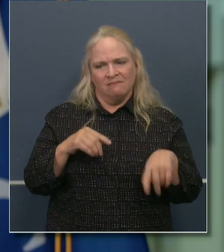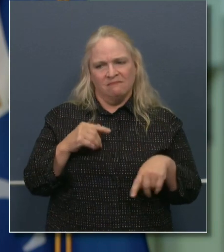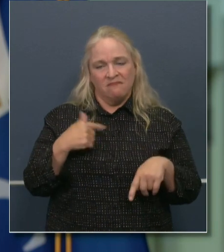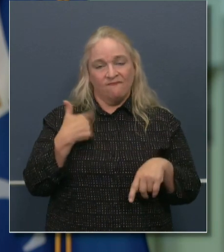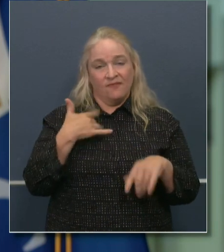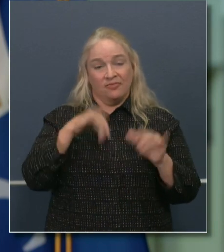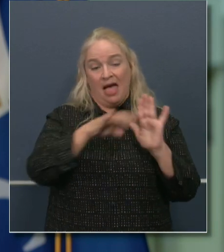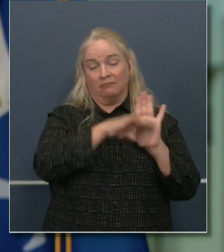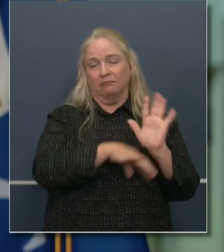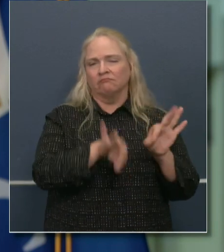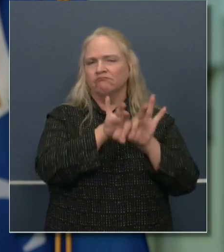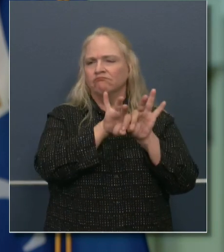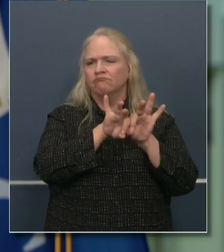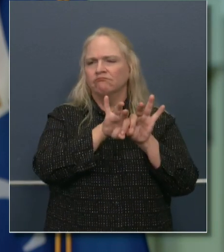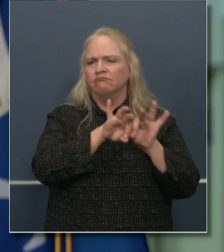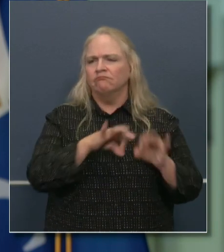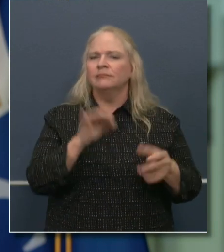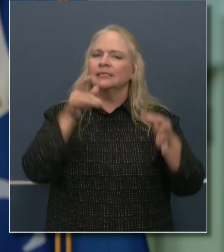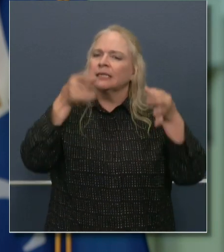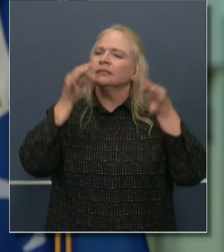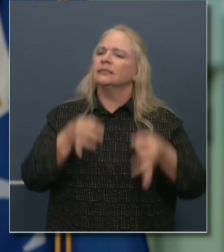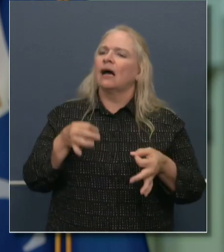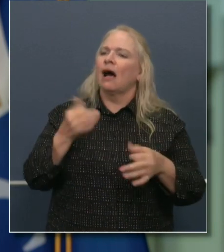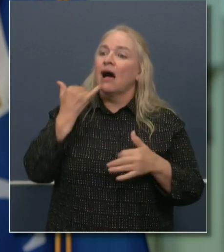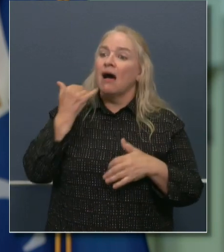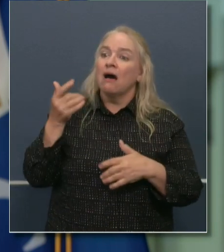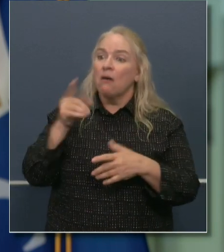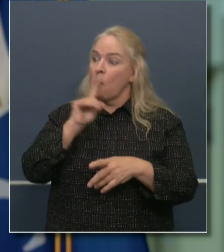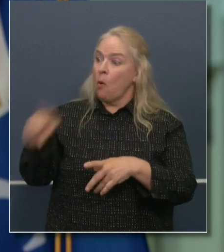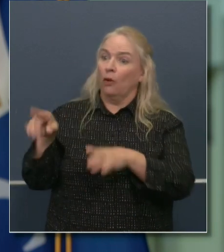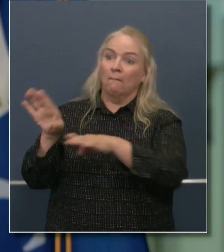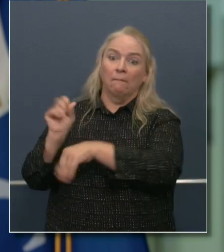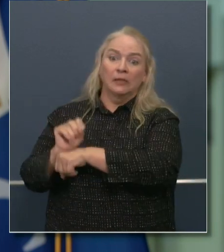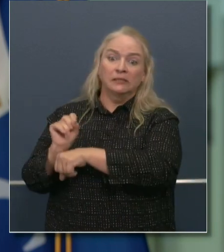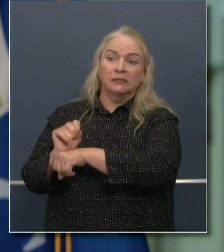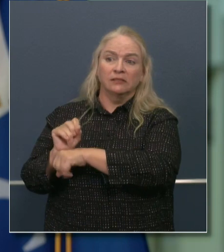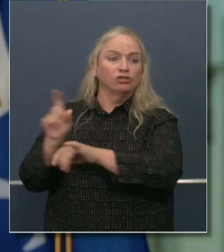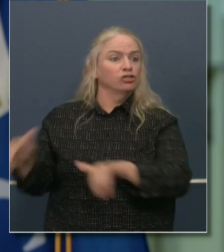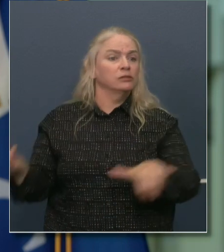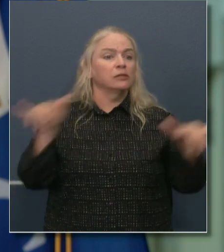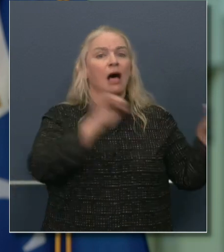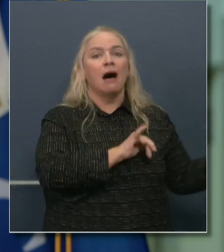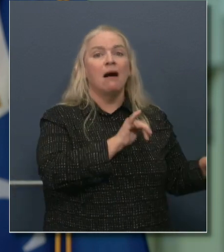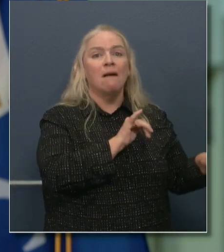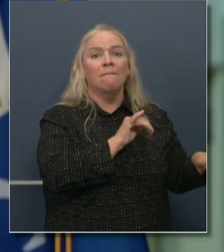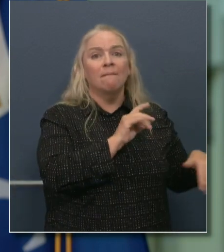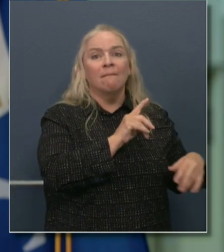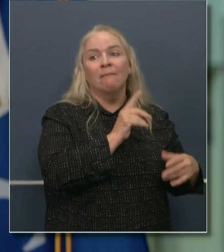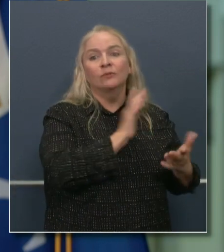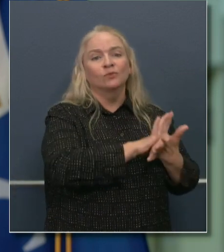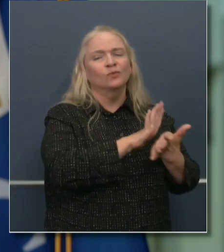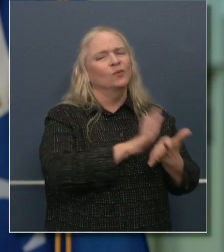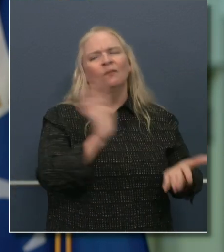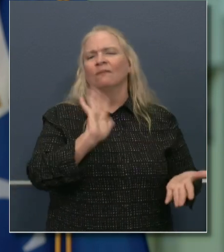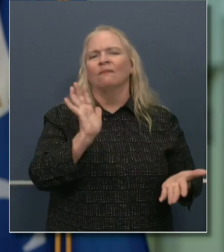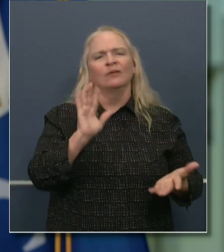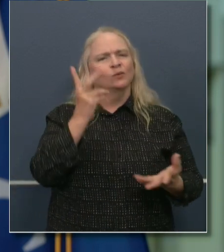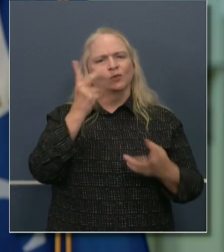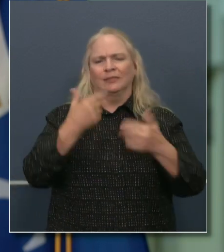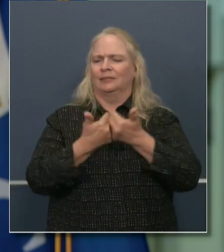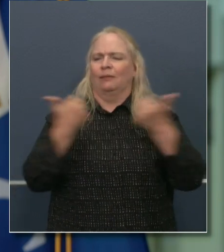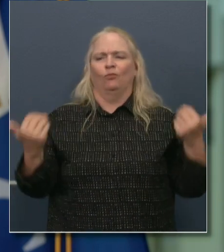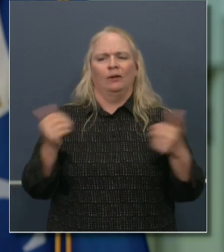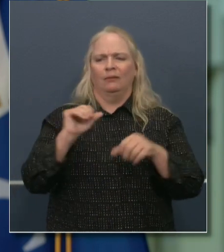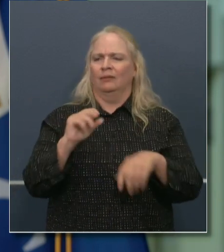that you should anticipate even more, I would disabuse you that. It should encourage you to believe that we will be leaning in even